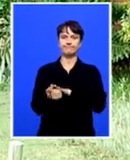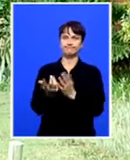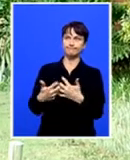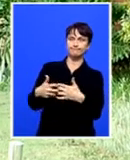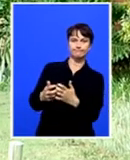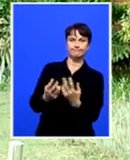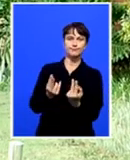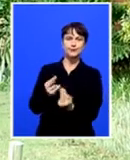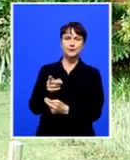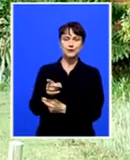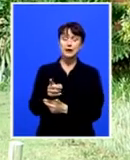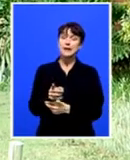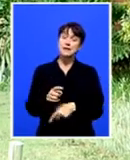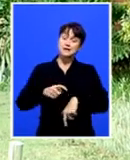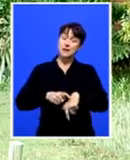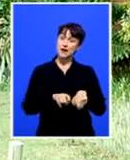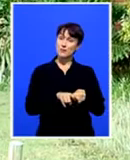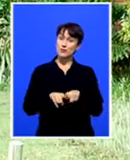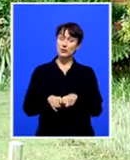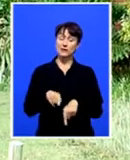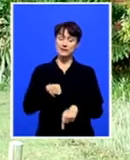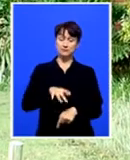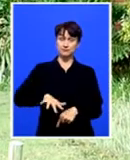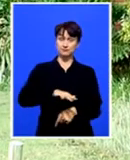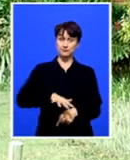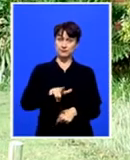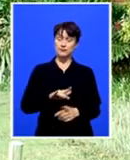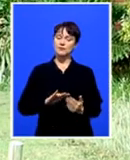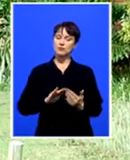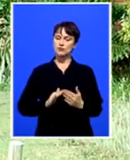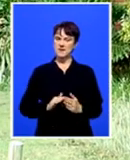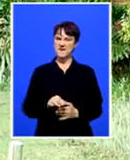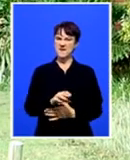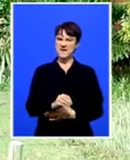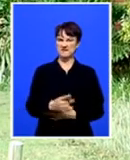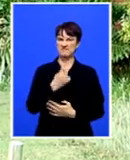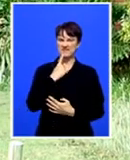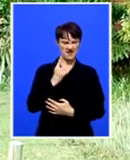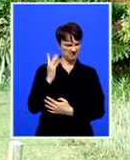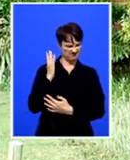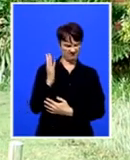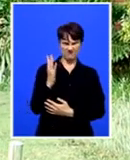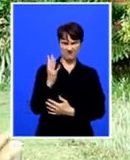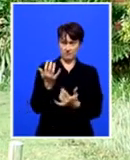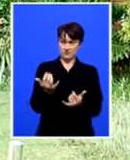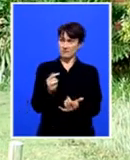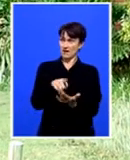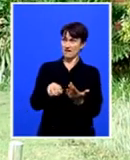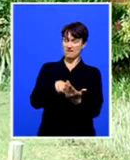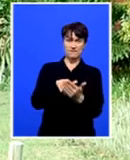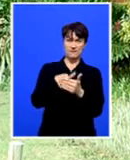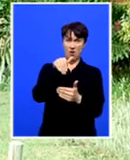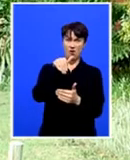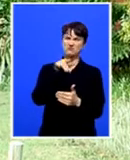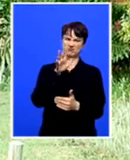situation there were also reports that the community in that particular area were threatening to disrupt the voting today. They have